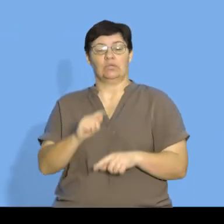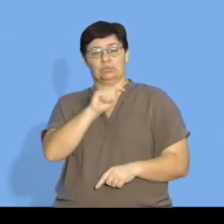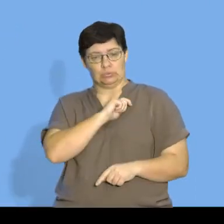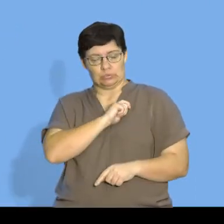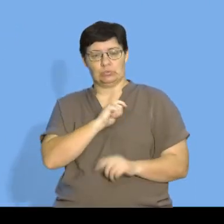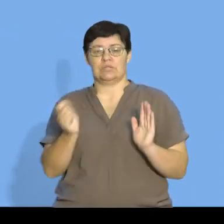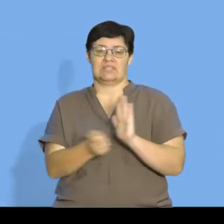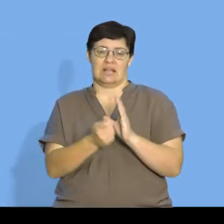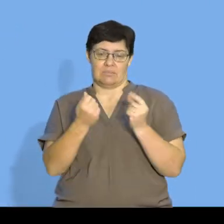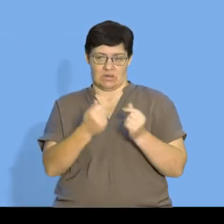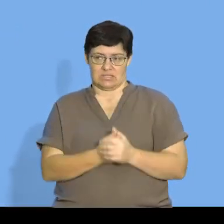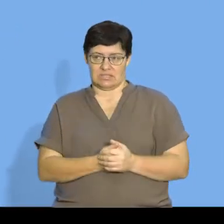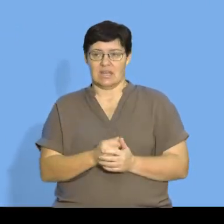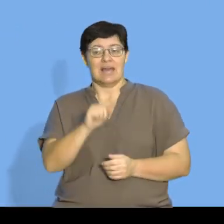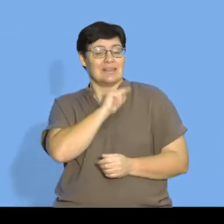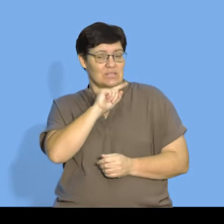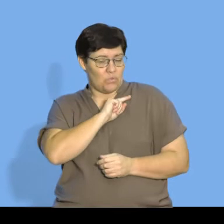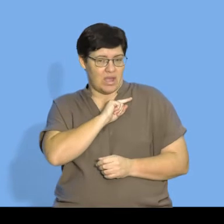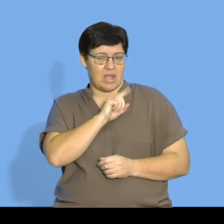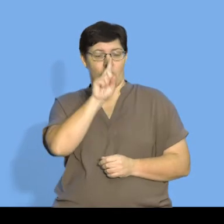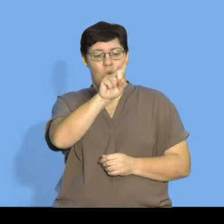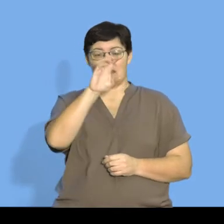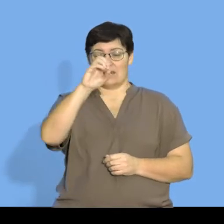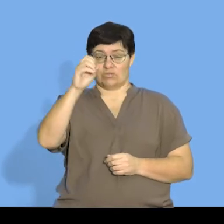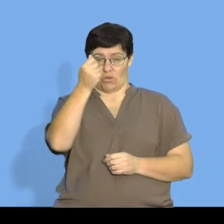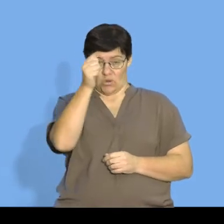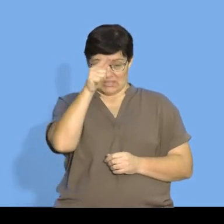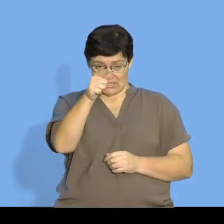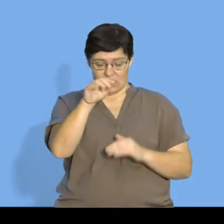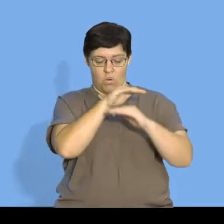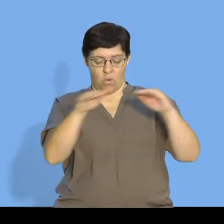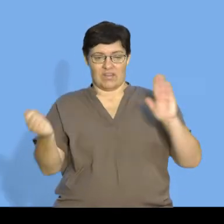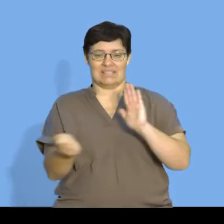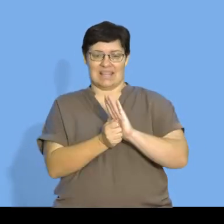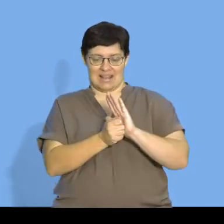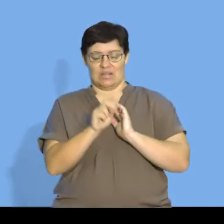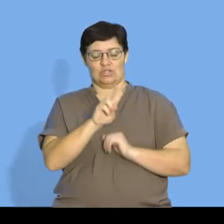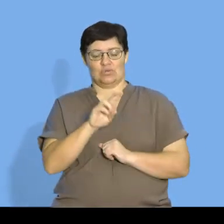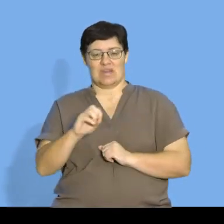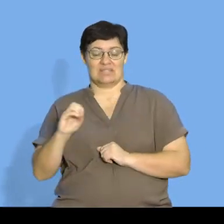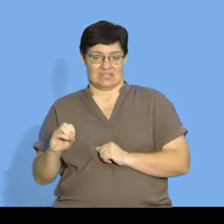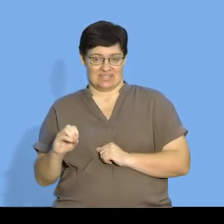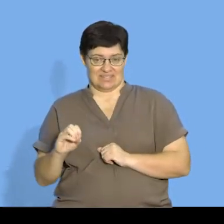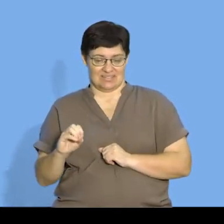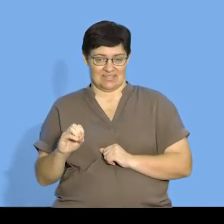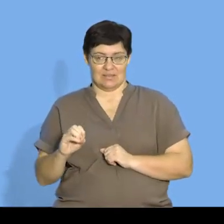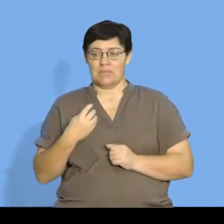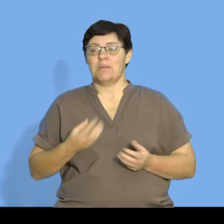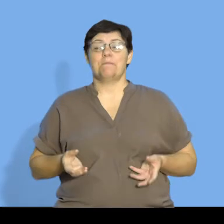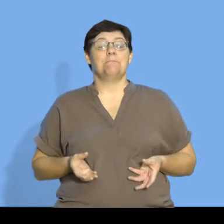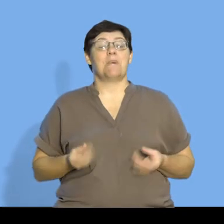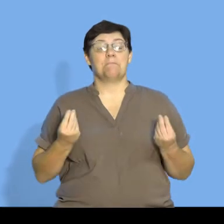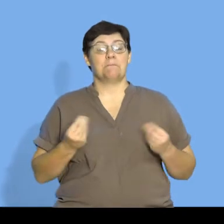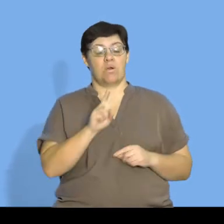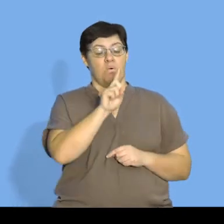price, and therefore it's 100, which is my cost, over my selling of 200, and that gives me a figure